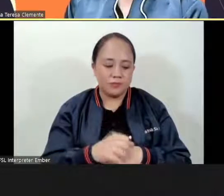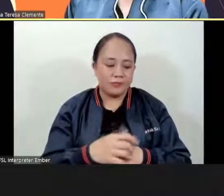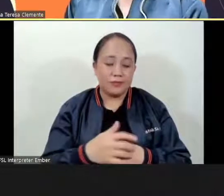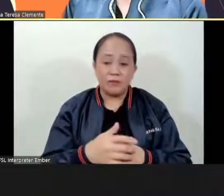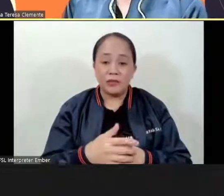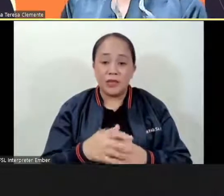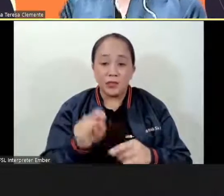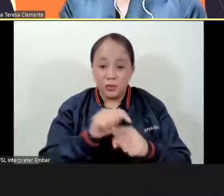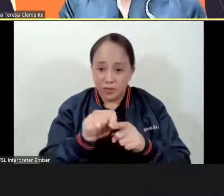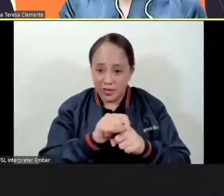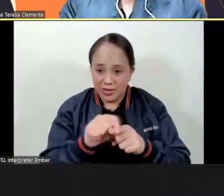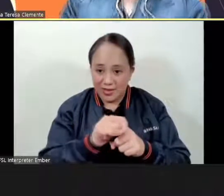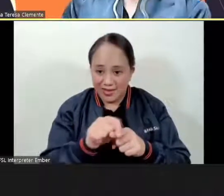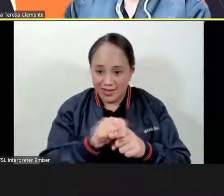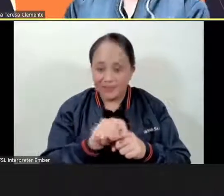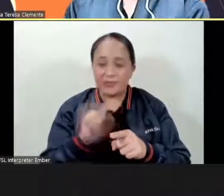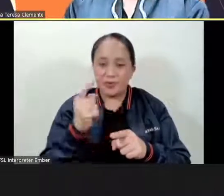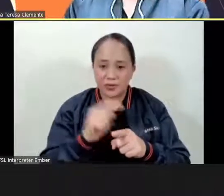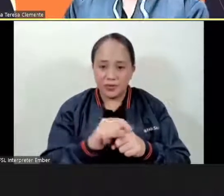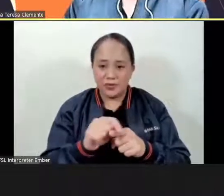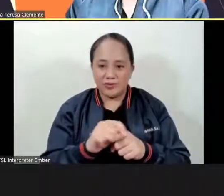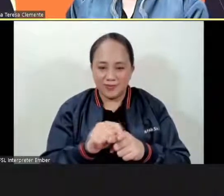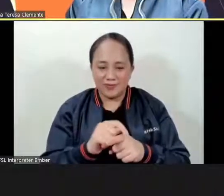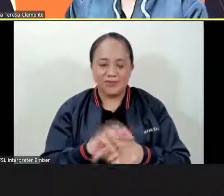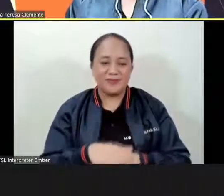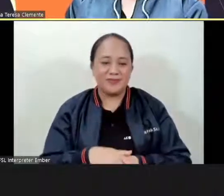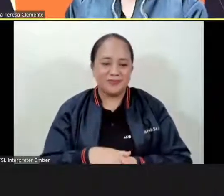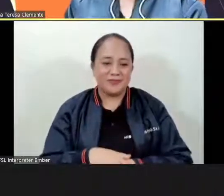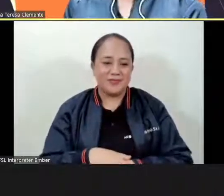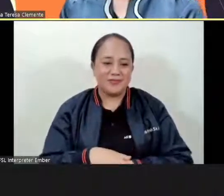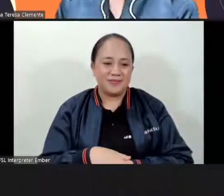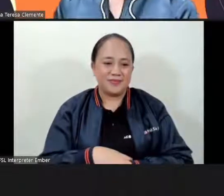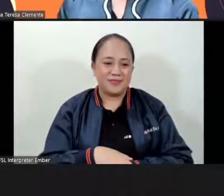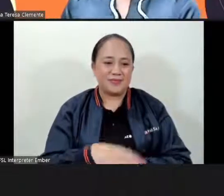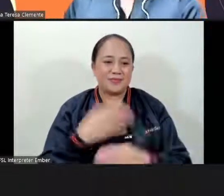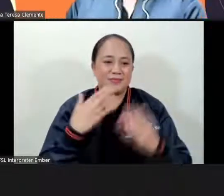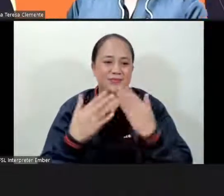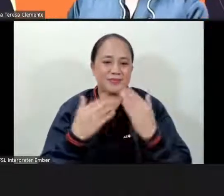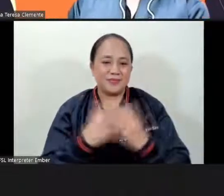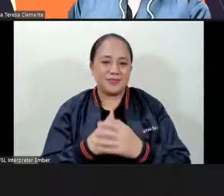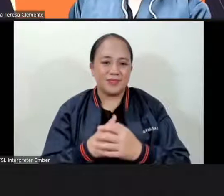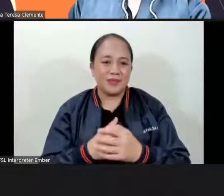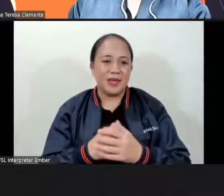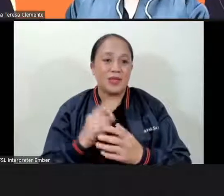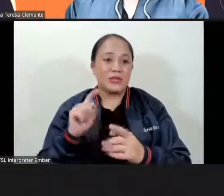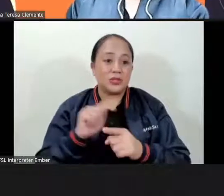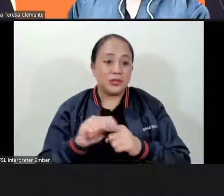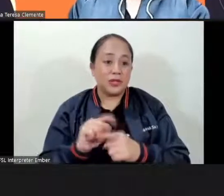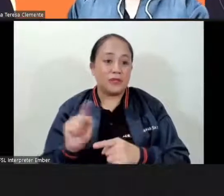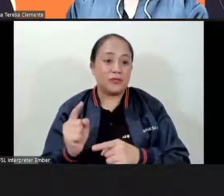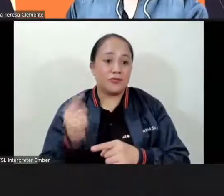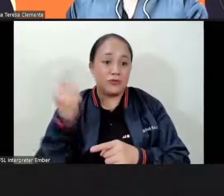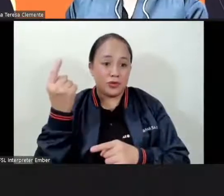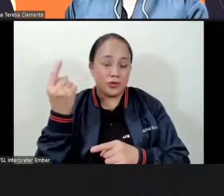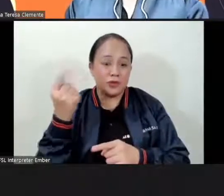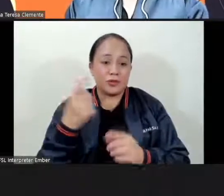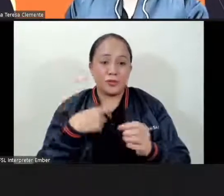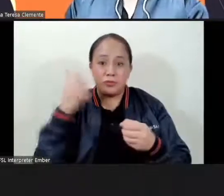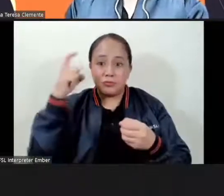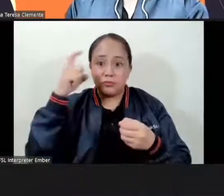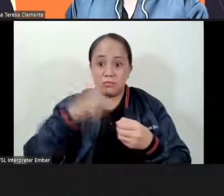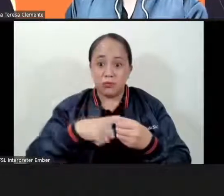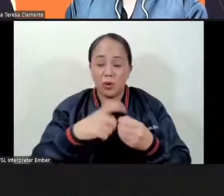training, then WCPMIS. Thank you. So training po muna, pwede pong